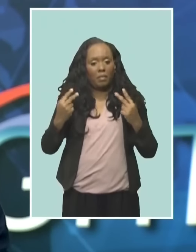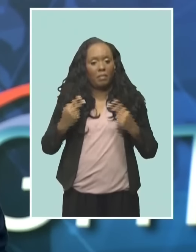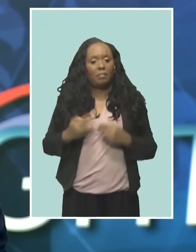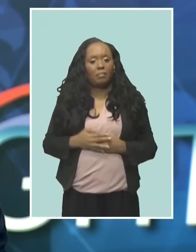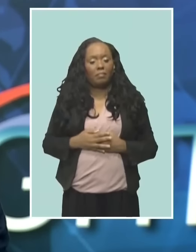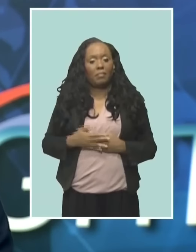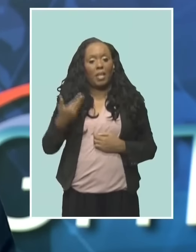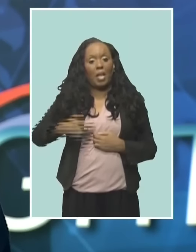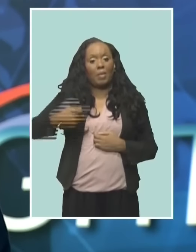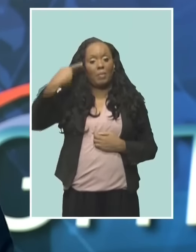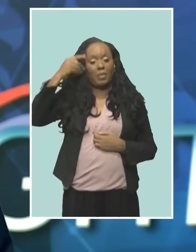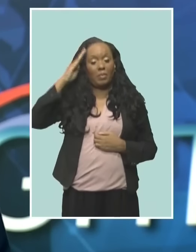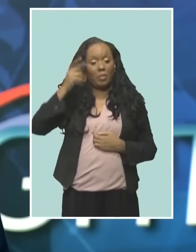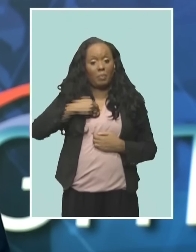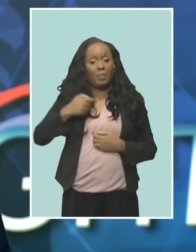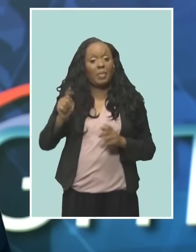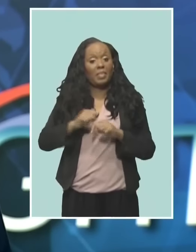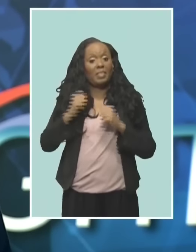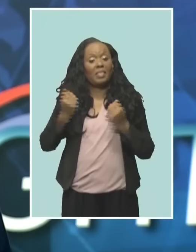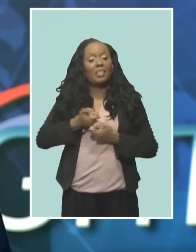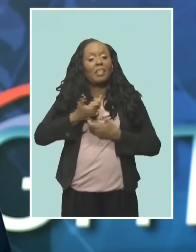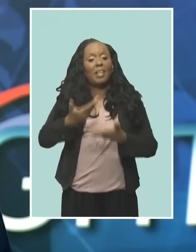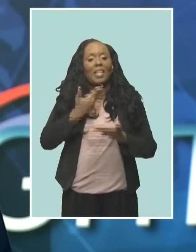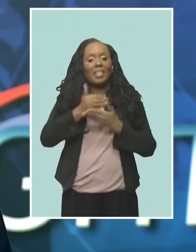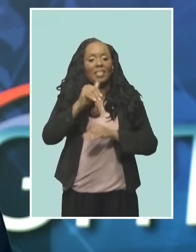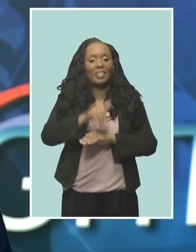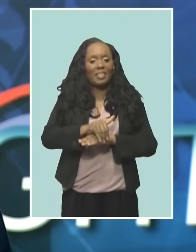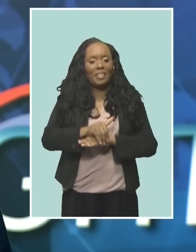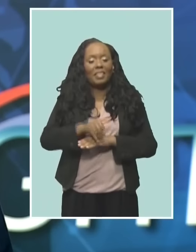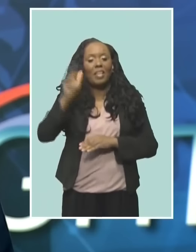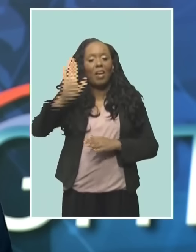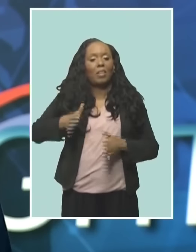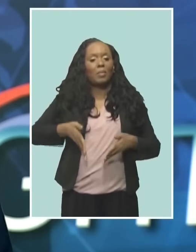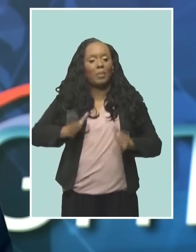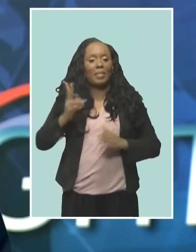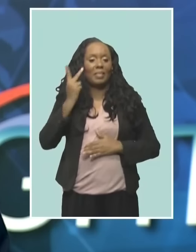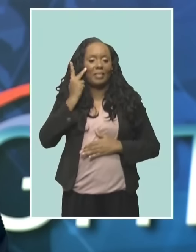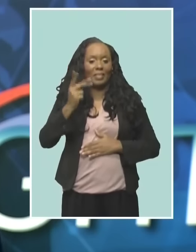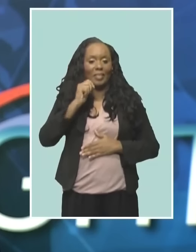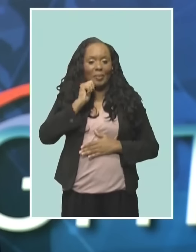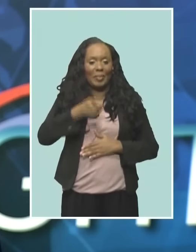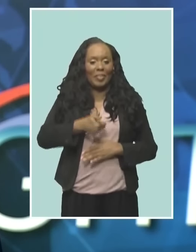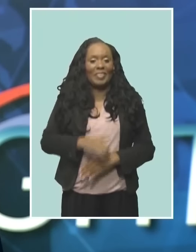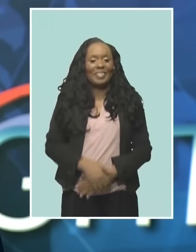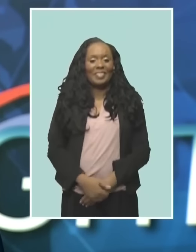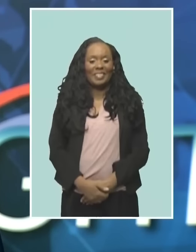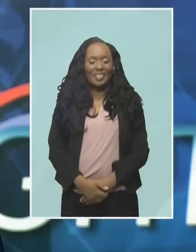us. I'm Pearson Bowen for the crew. To all of you, good night. By God's will, we'll see you tomorrow.